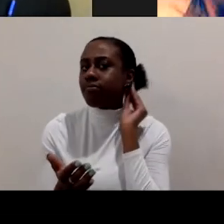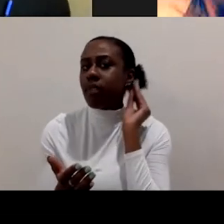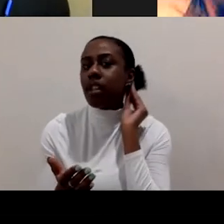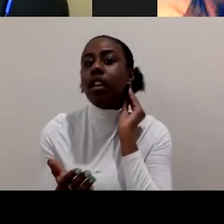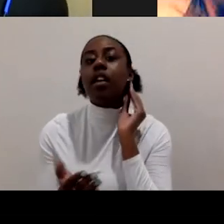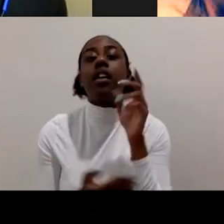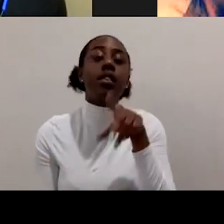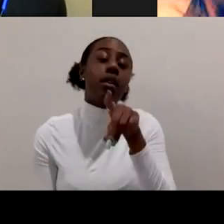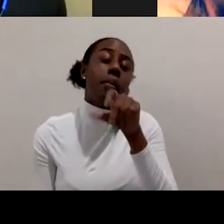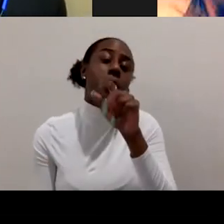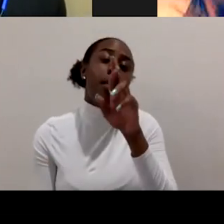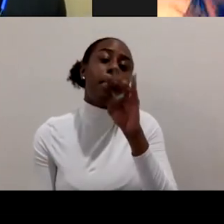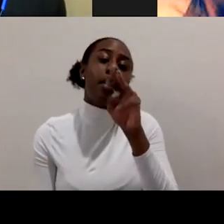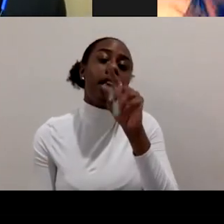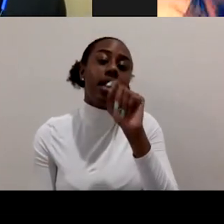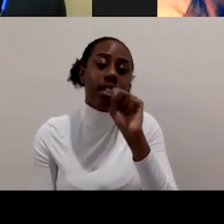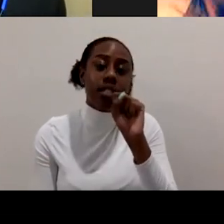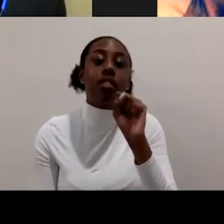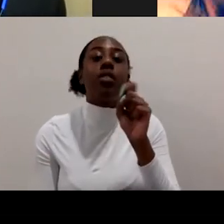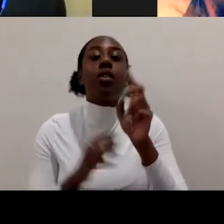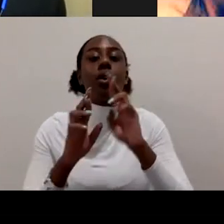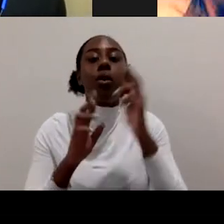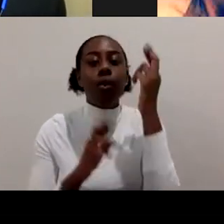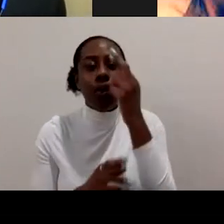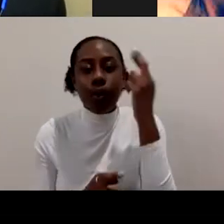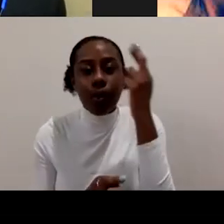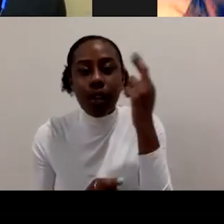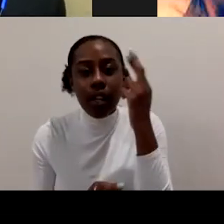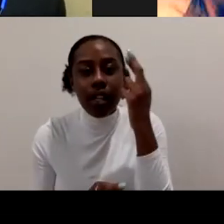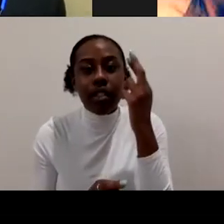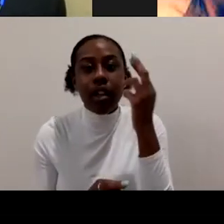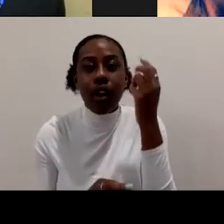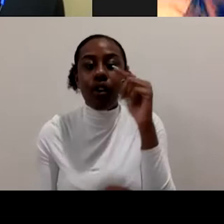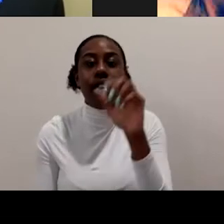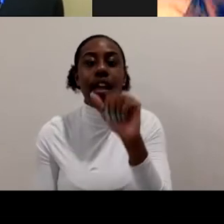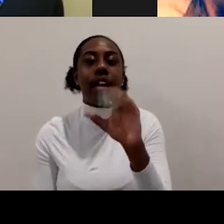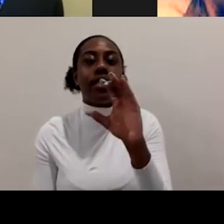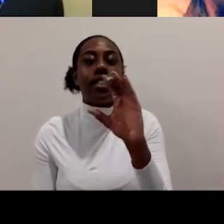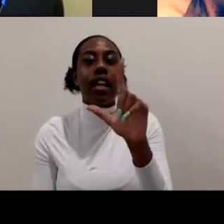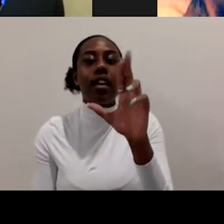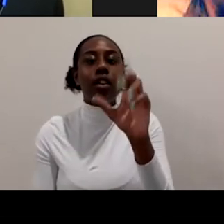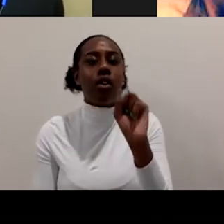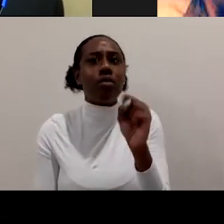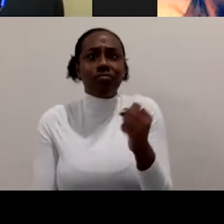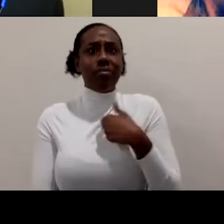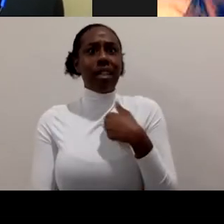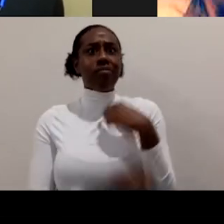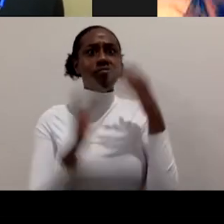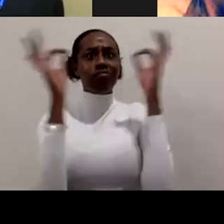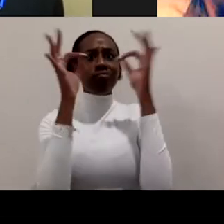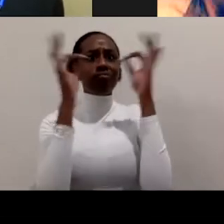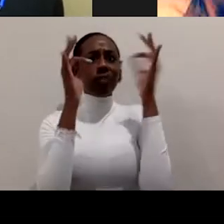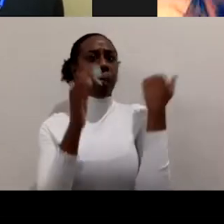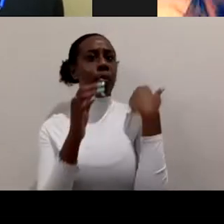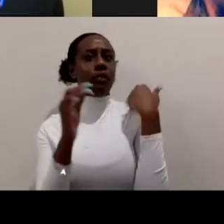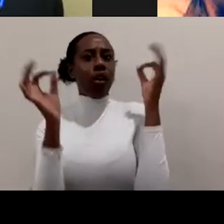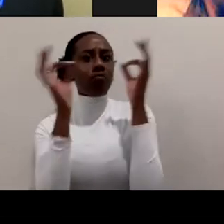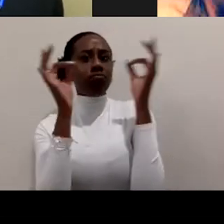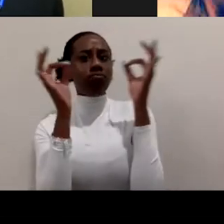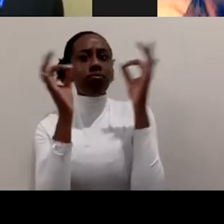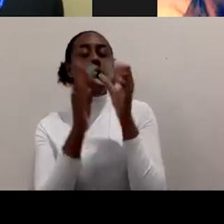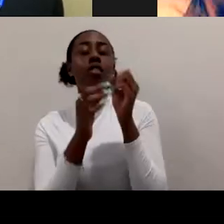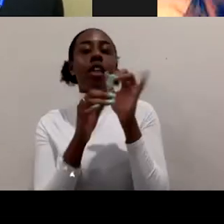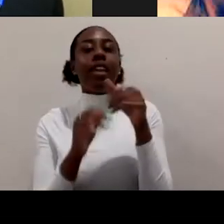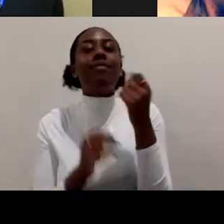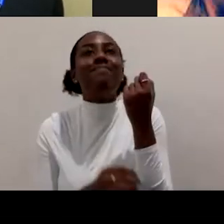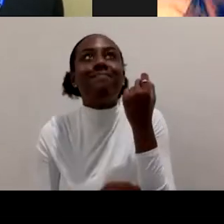reason, what were the spark for the ACLU's creation. Had no idea. And so it makes sense